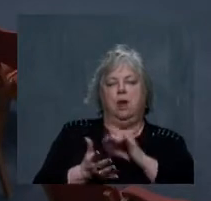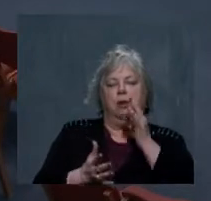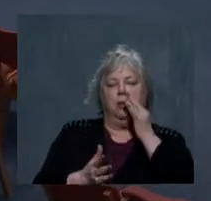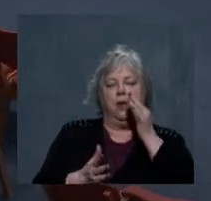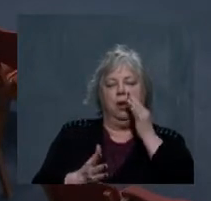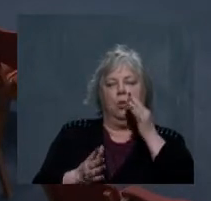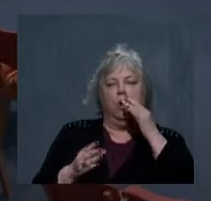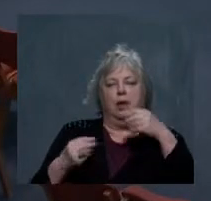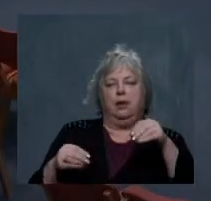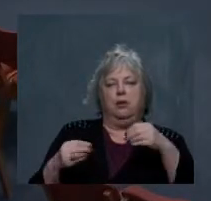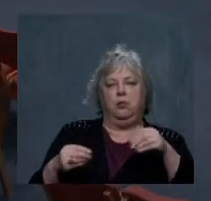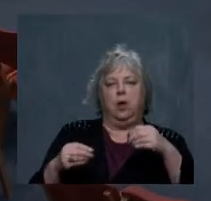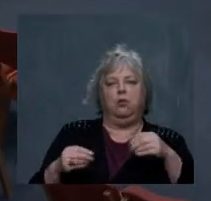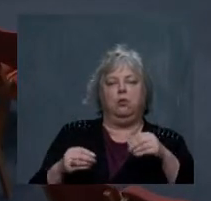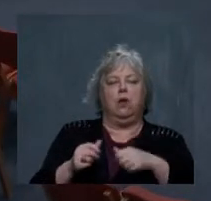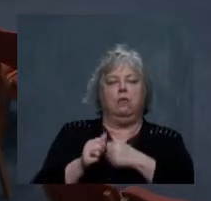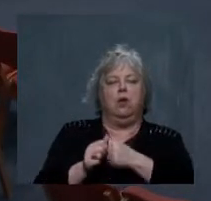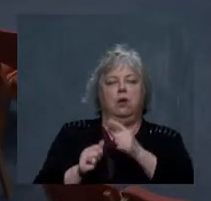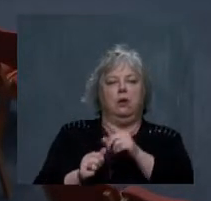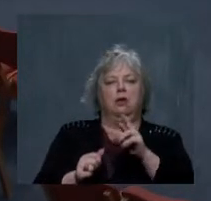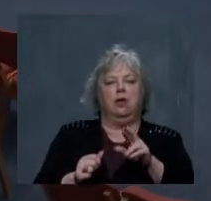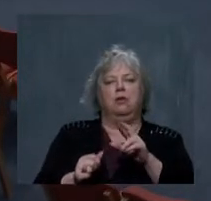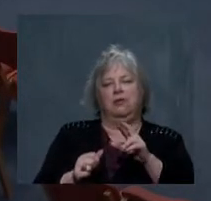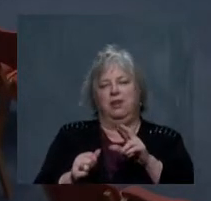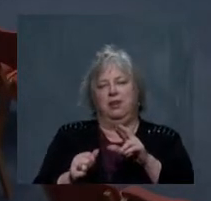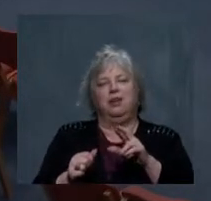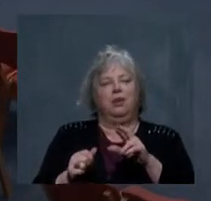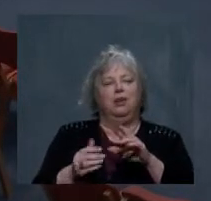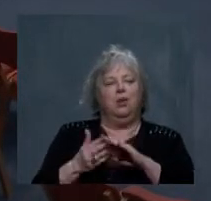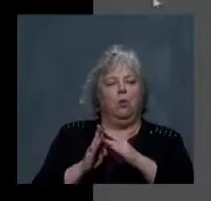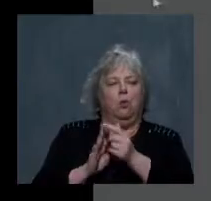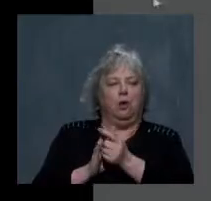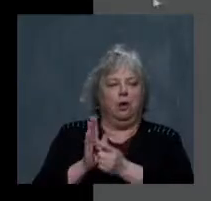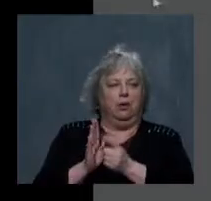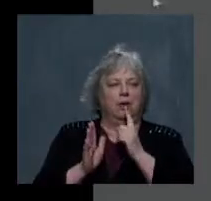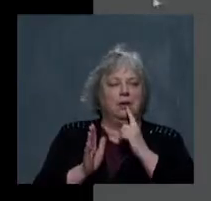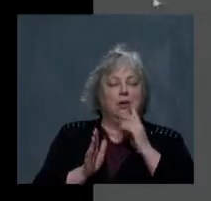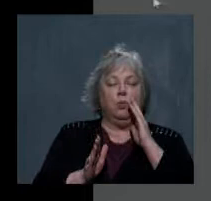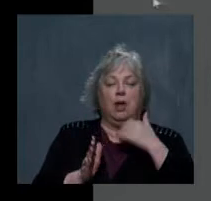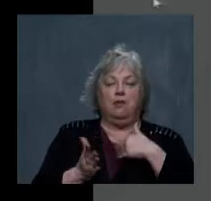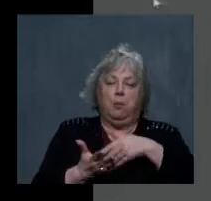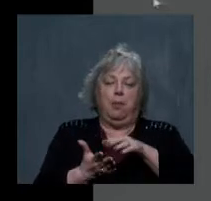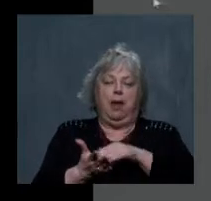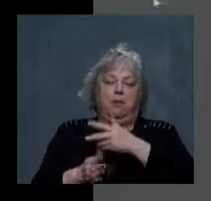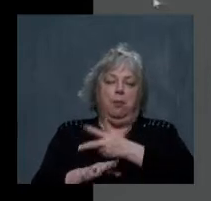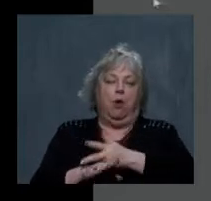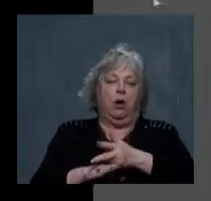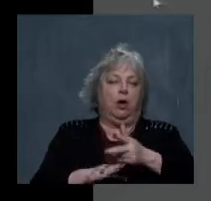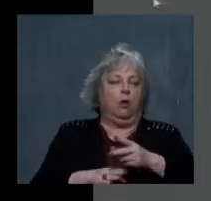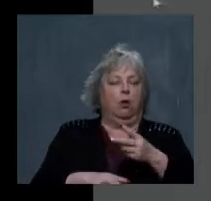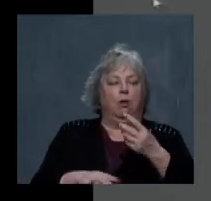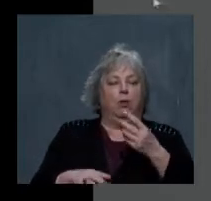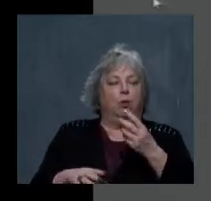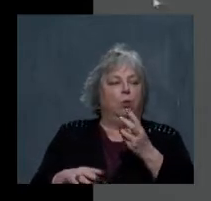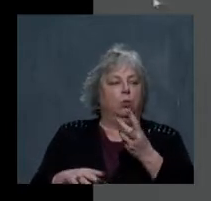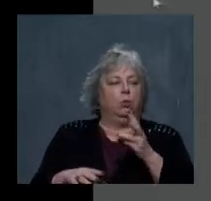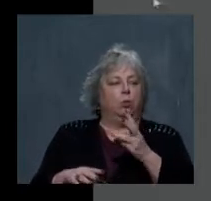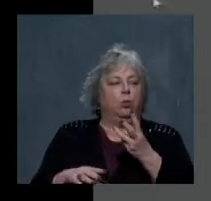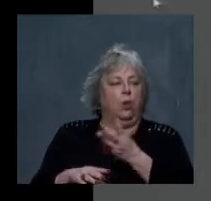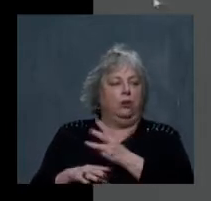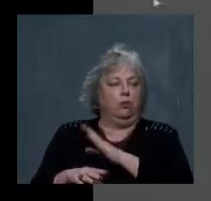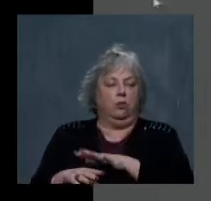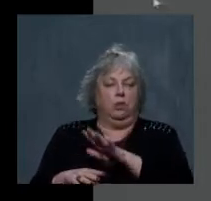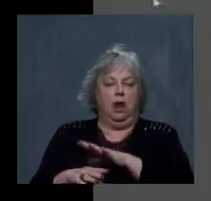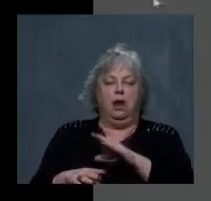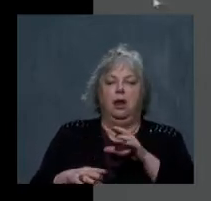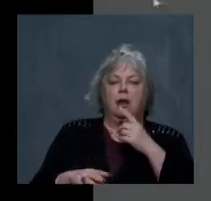by the City of Little Rock Zoning Ordinance. The plan indicates the placement of a paved parking area along the southern and western sides of the building. The applicant has indicated